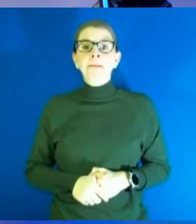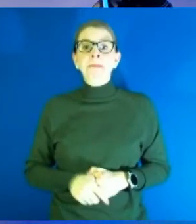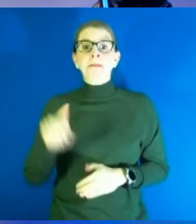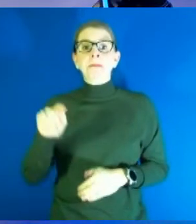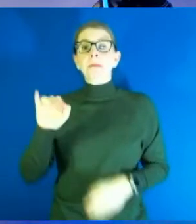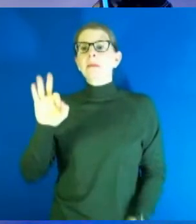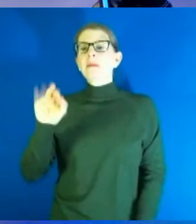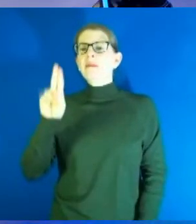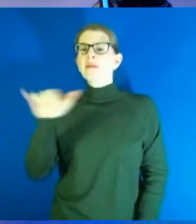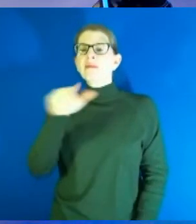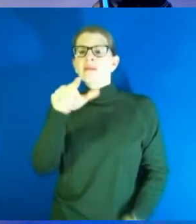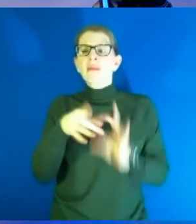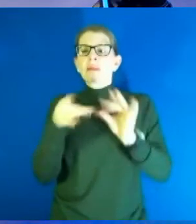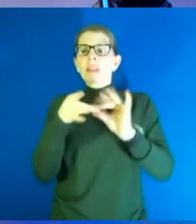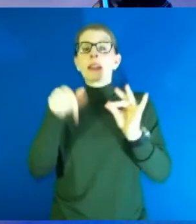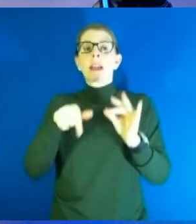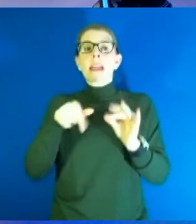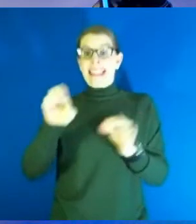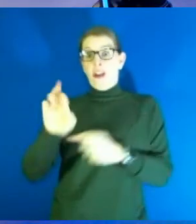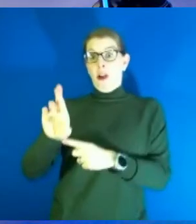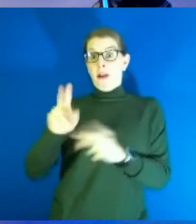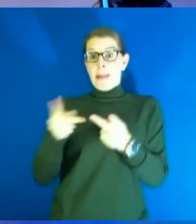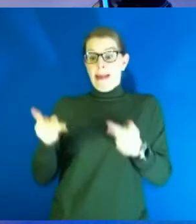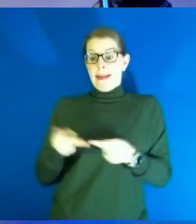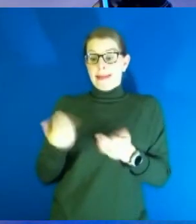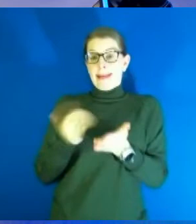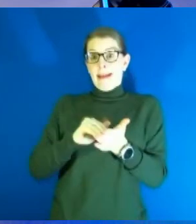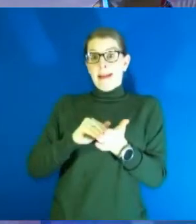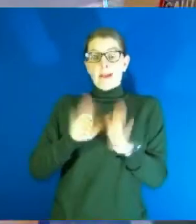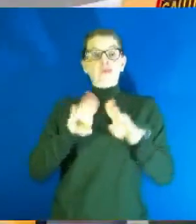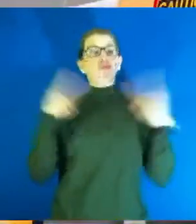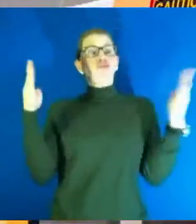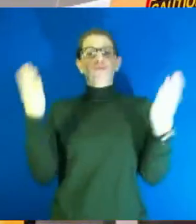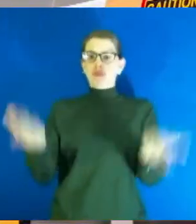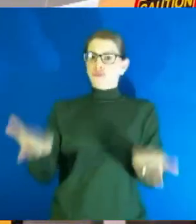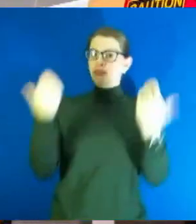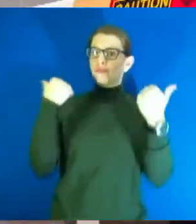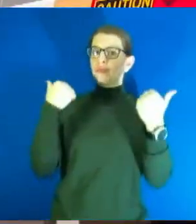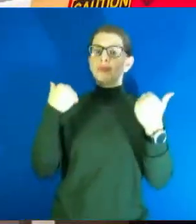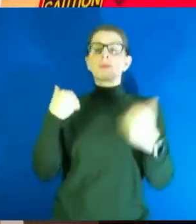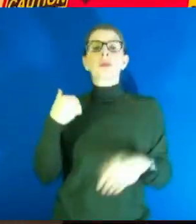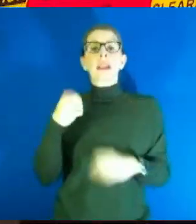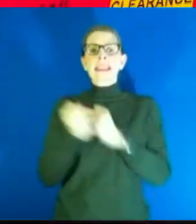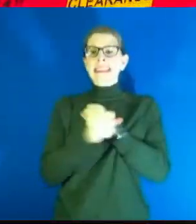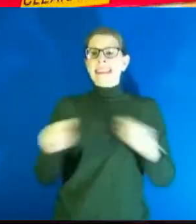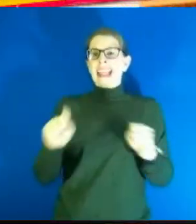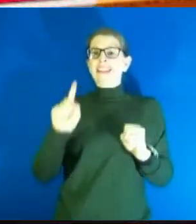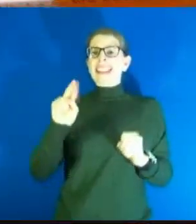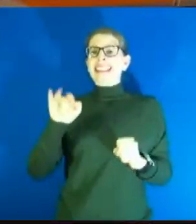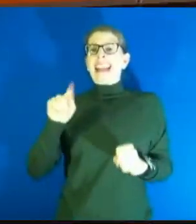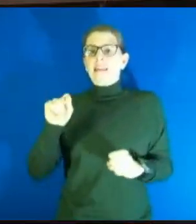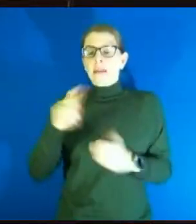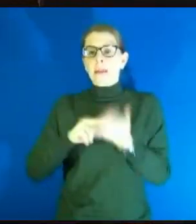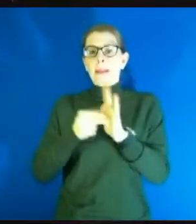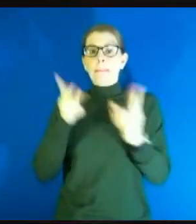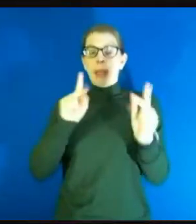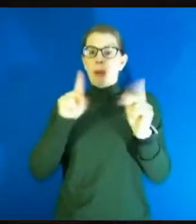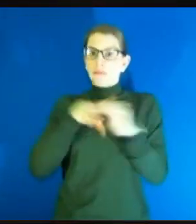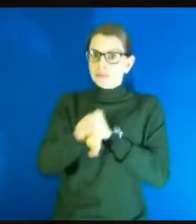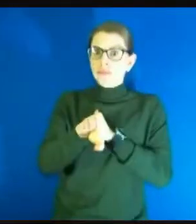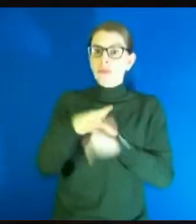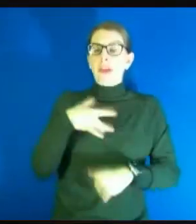this. It becomes, the ER is that place that, again, the doors are always open. It becomes that catch-all, that safety net where we feel like we can always walk through the door and we're